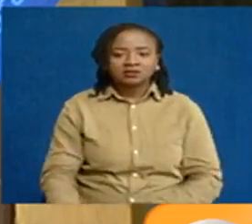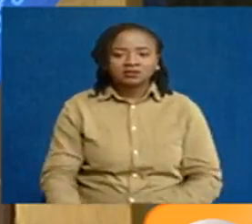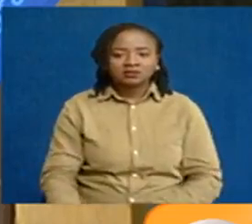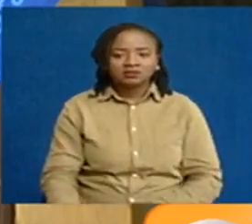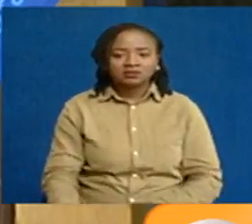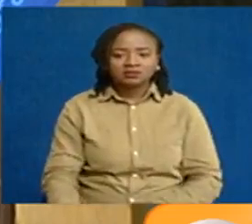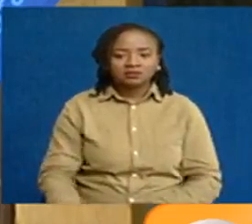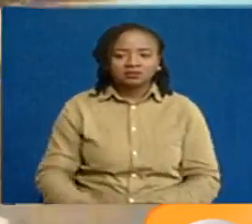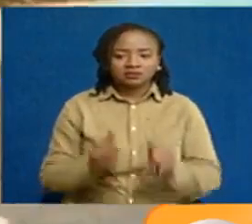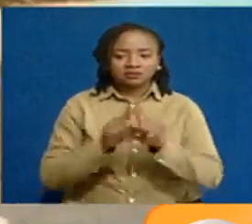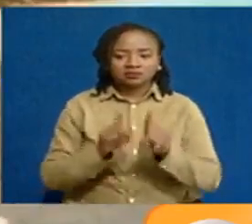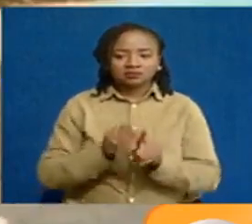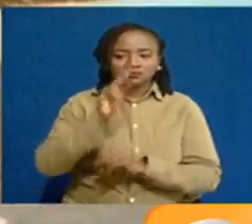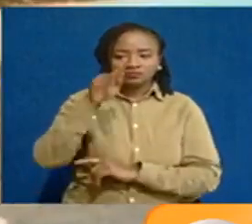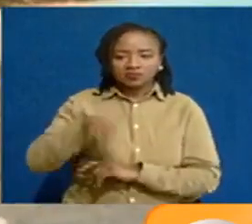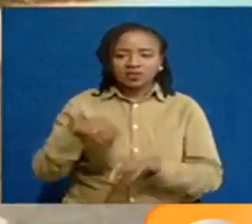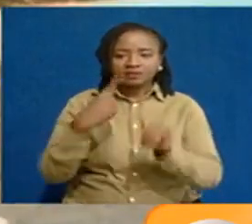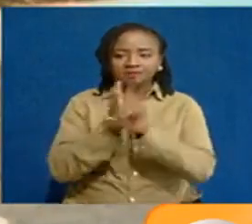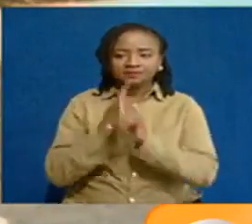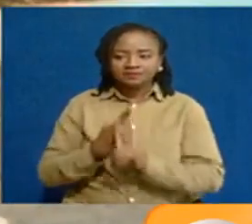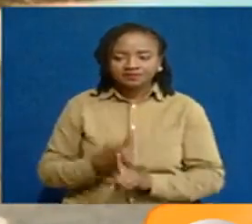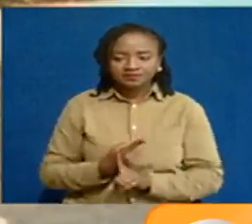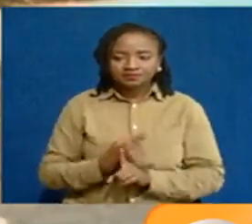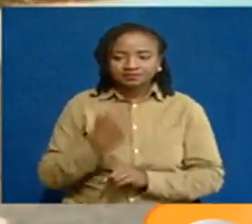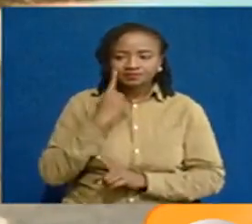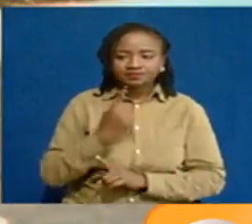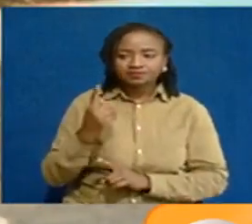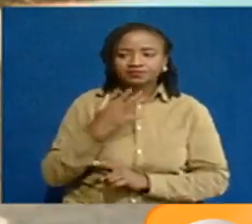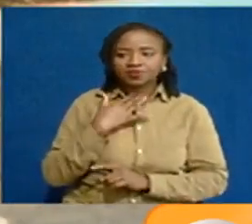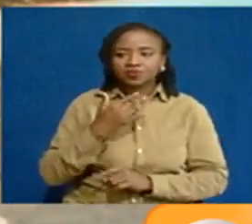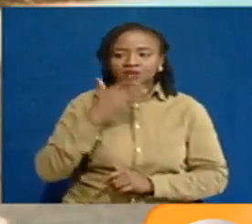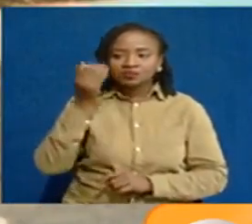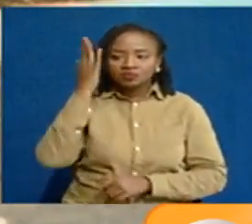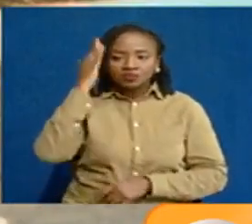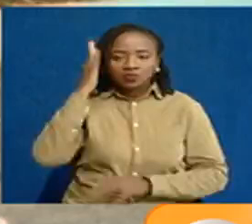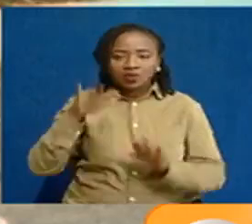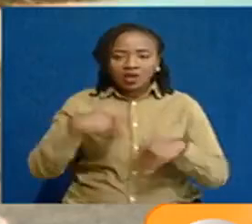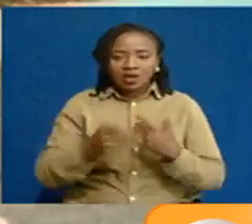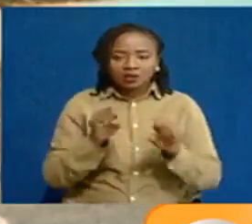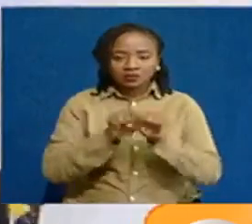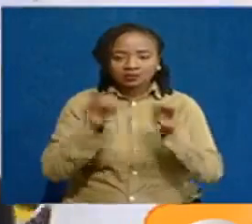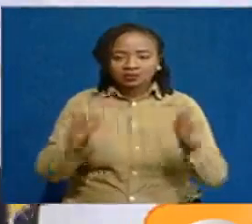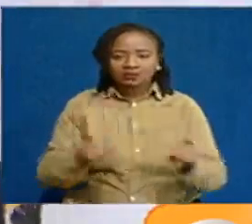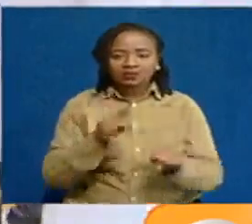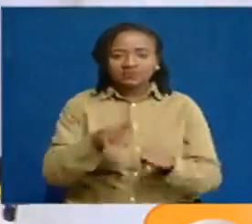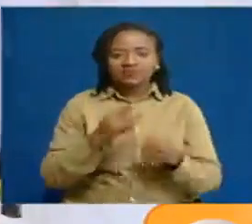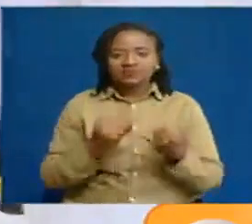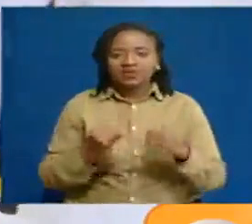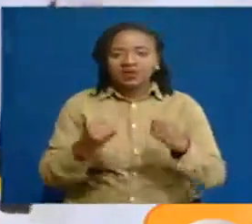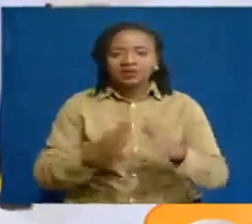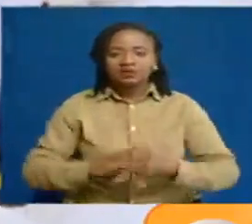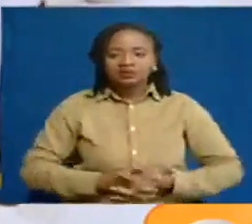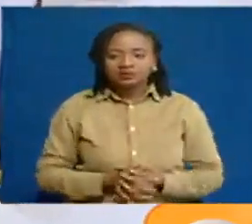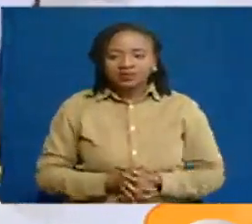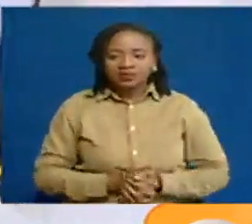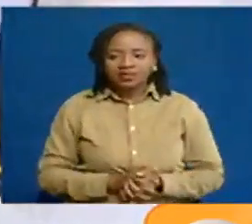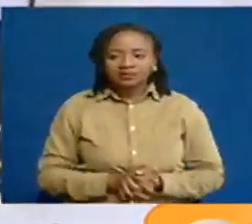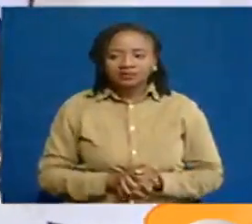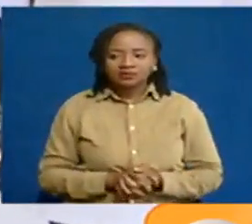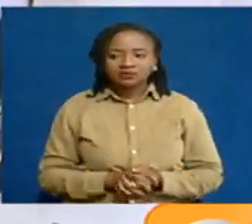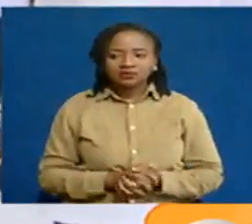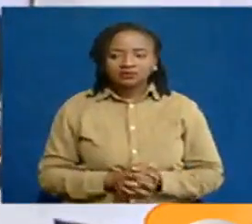of parliament still have unanswered questions about how the bulk of the membership to the system will be covered. The